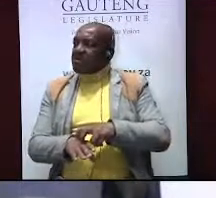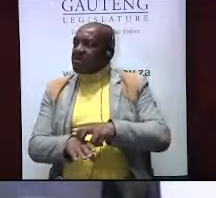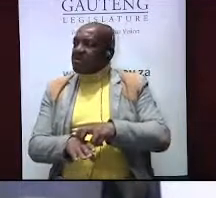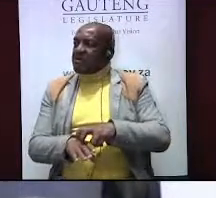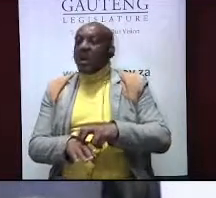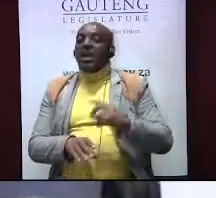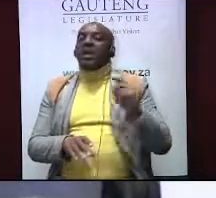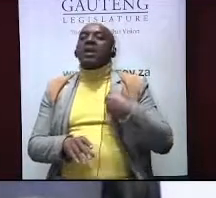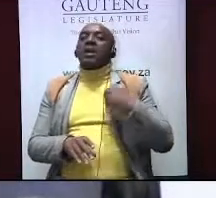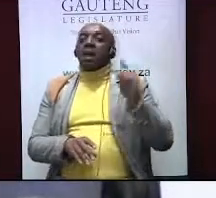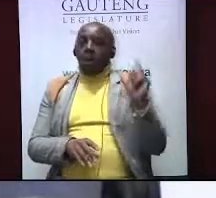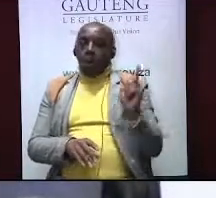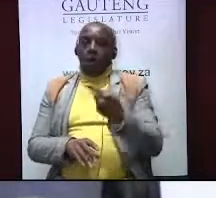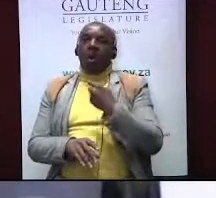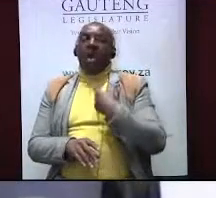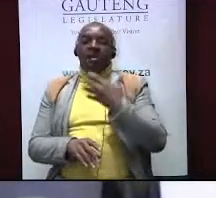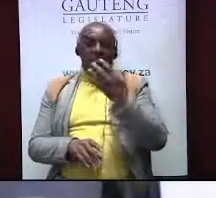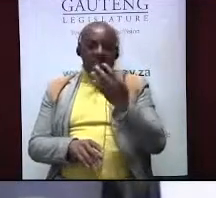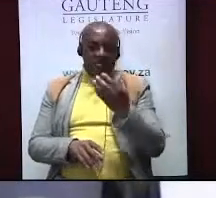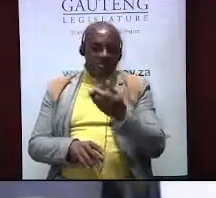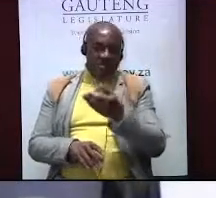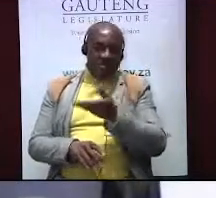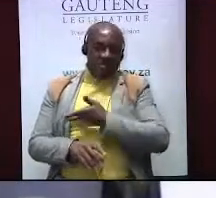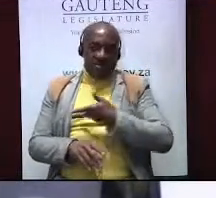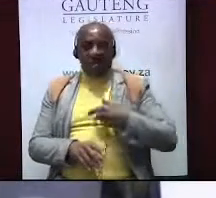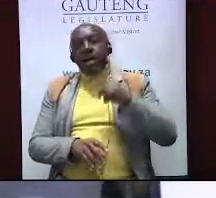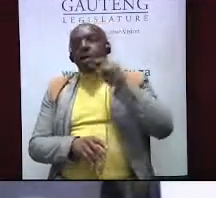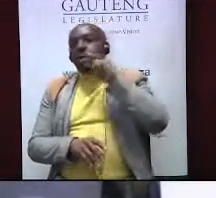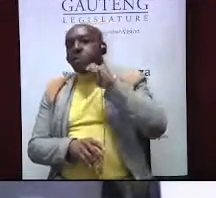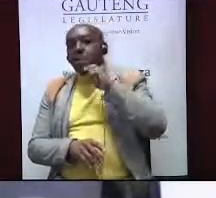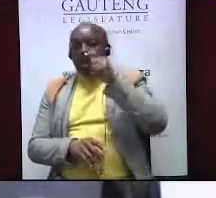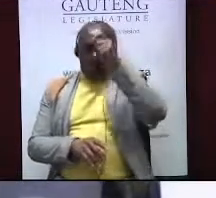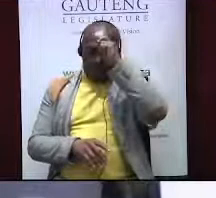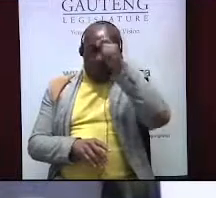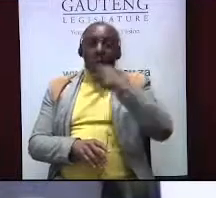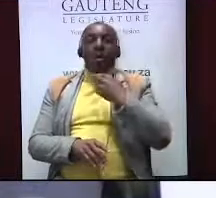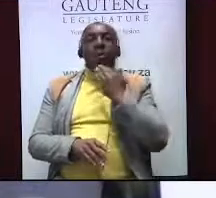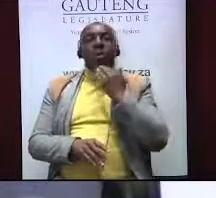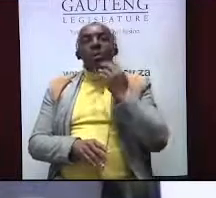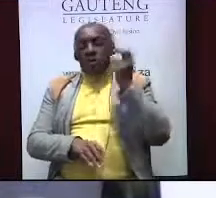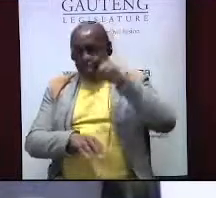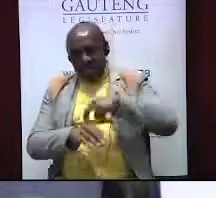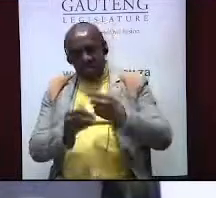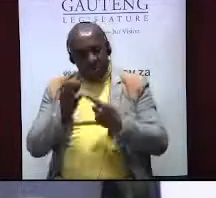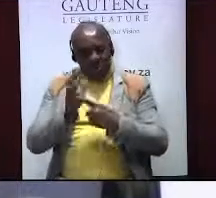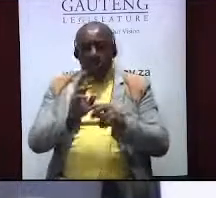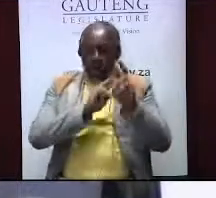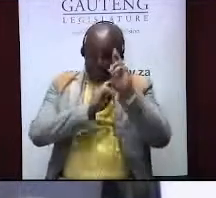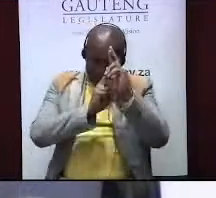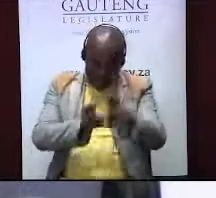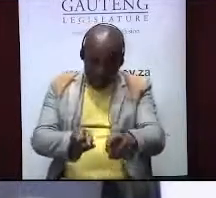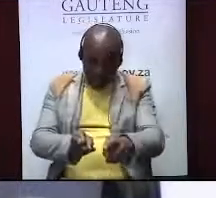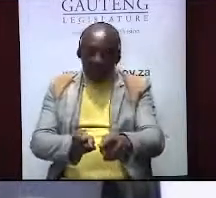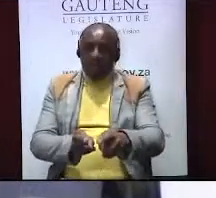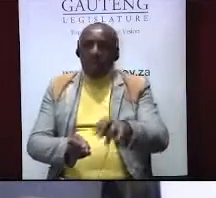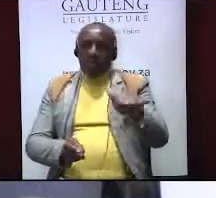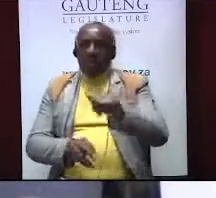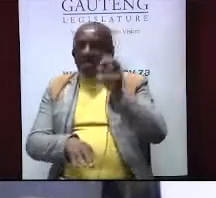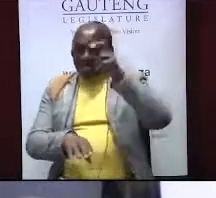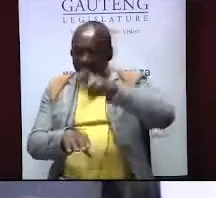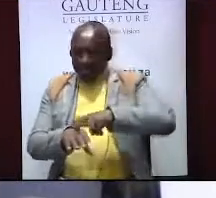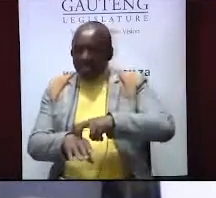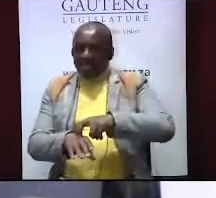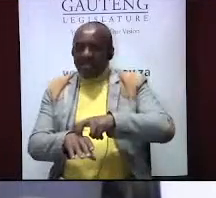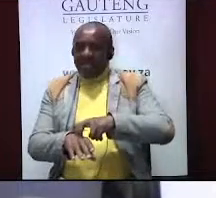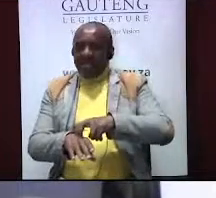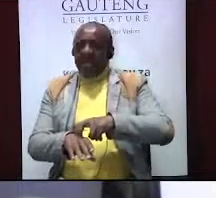And all of us have men and boys out there that need to treat women with the respect that they need.